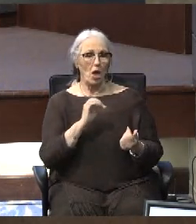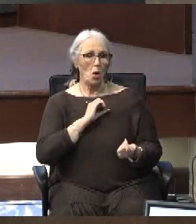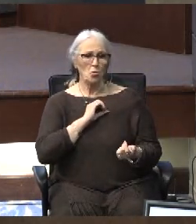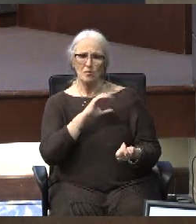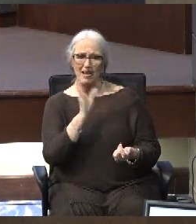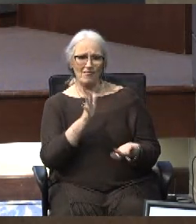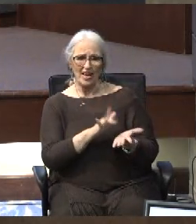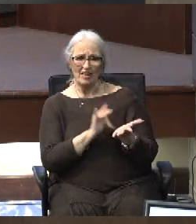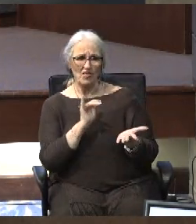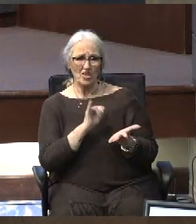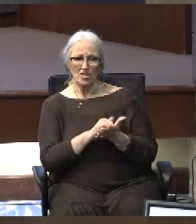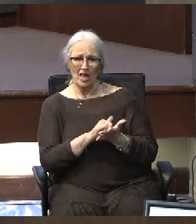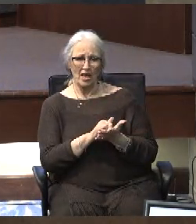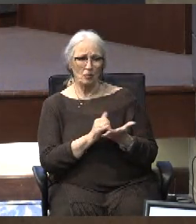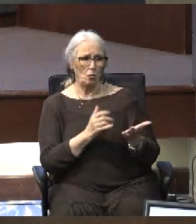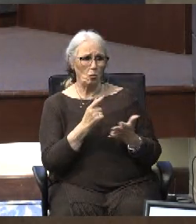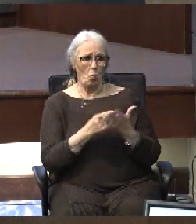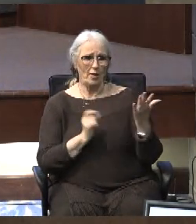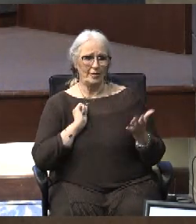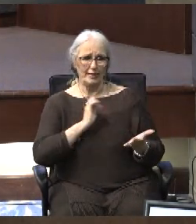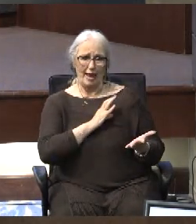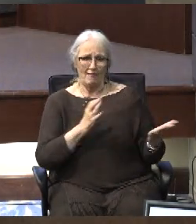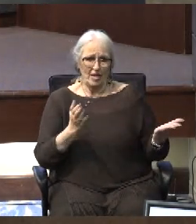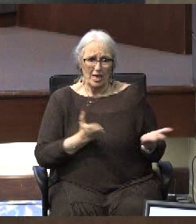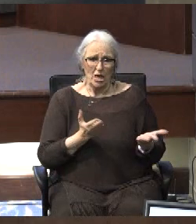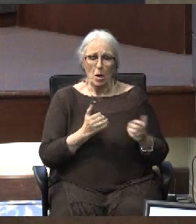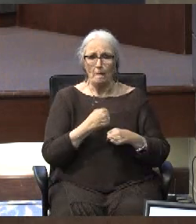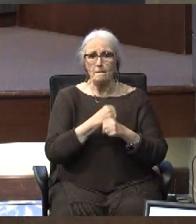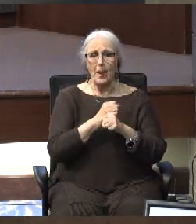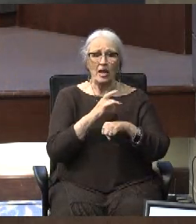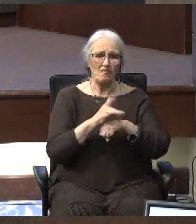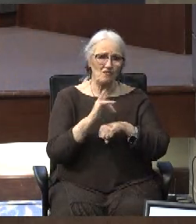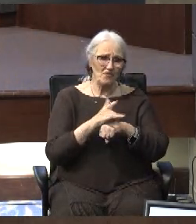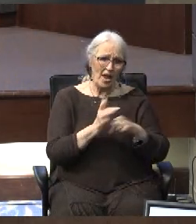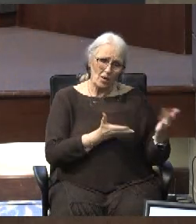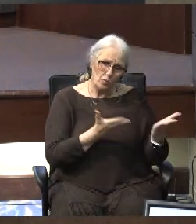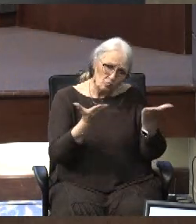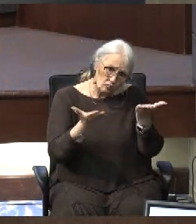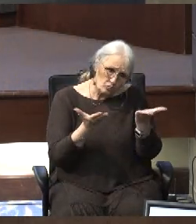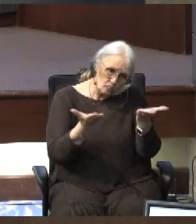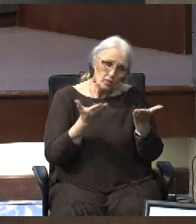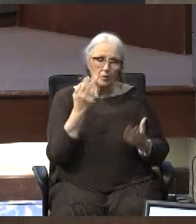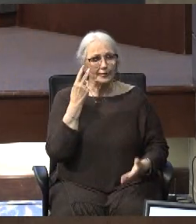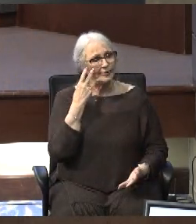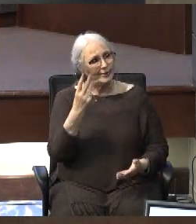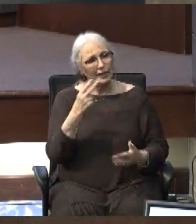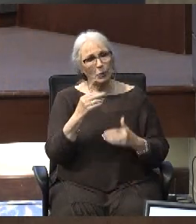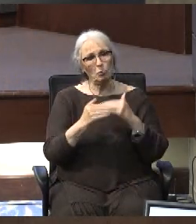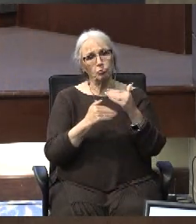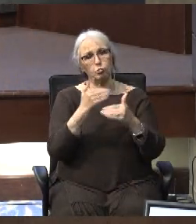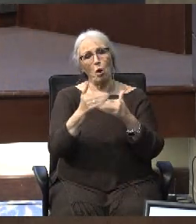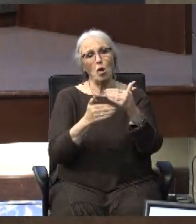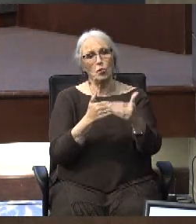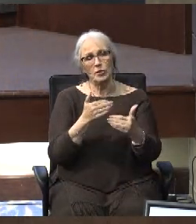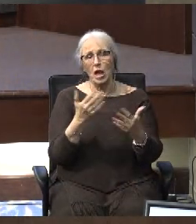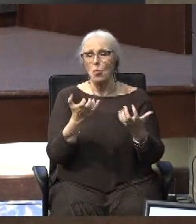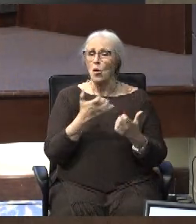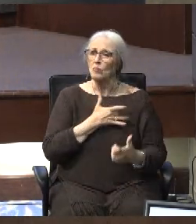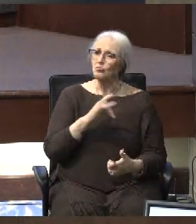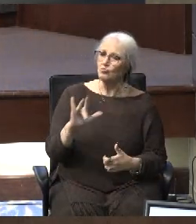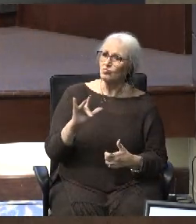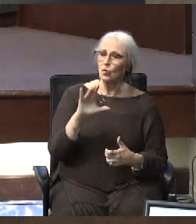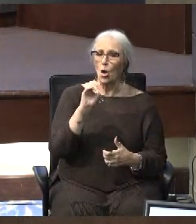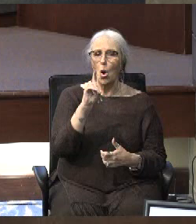those resources that staff has made available. And then we're not seeing any progress. And I want to be compassionate to the